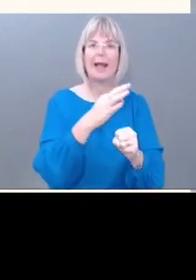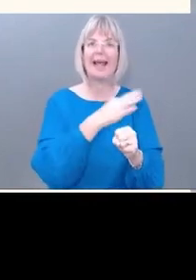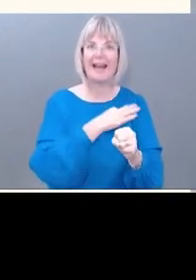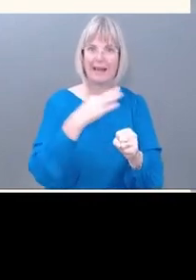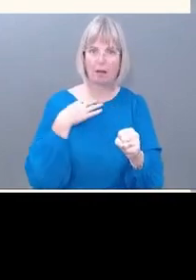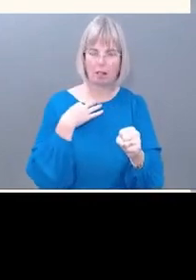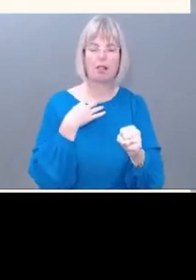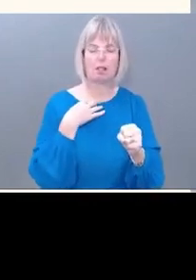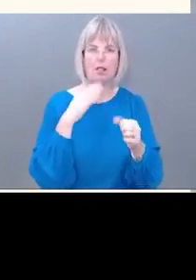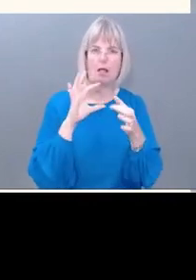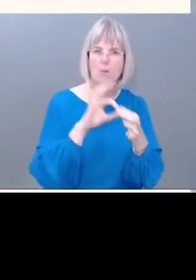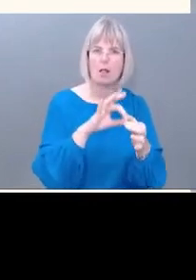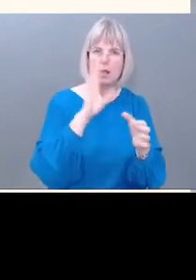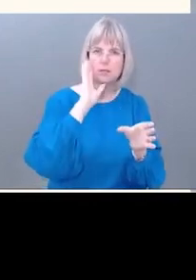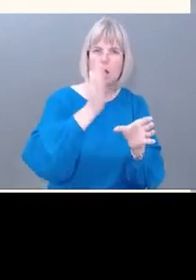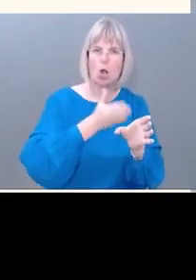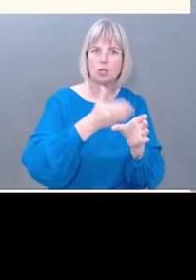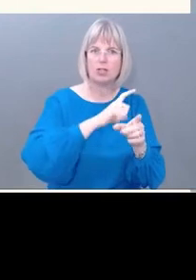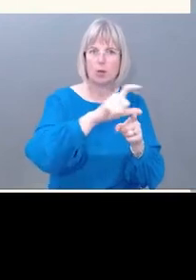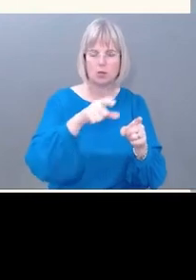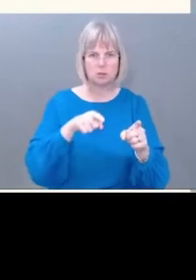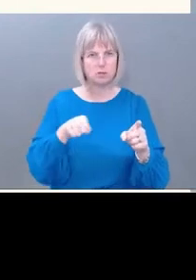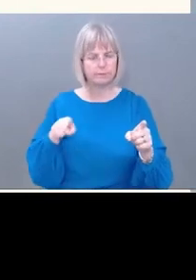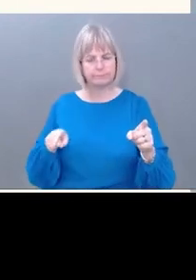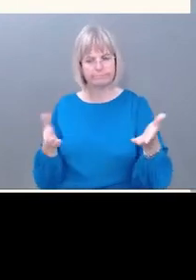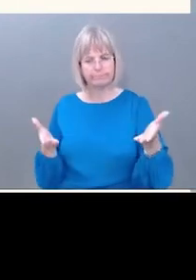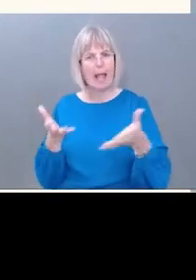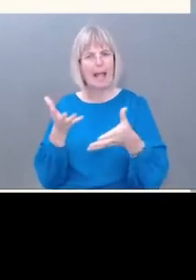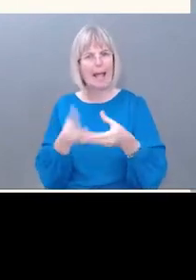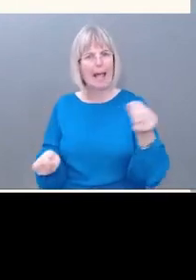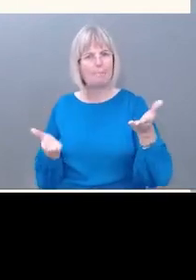psychology courses, where there is a real drop-off in the number of BAME